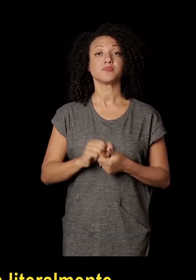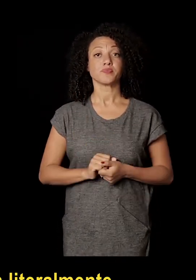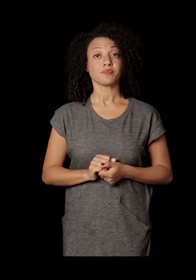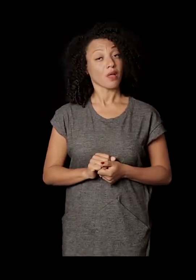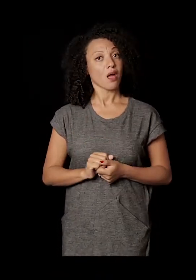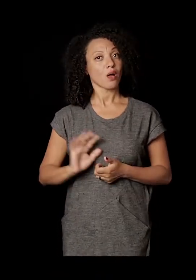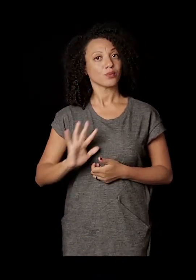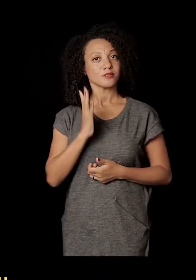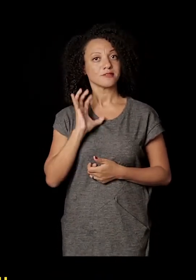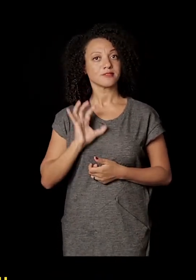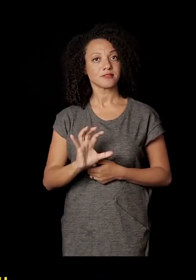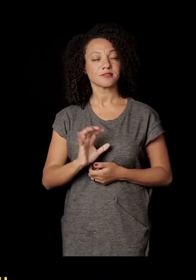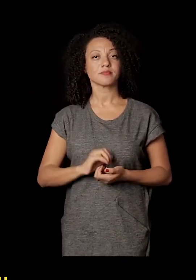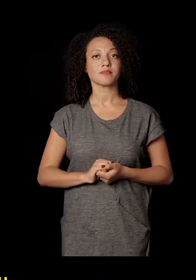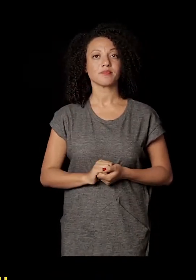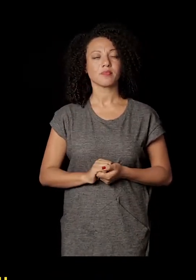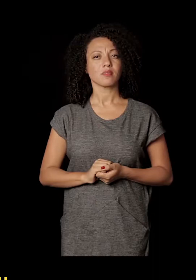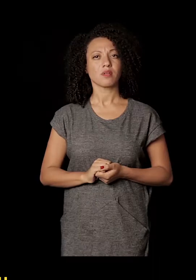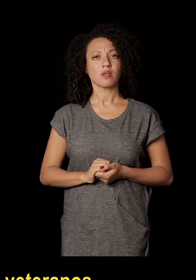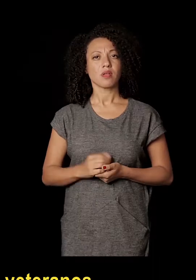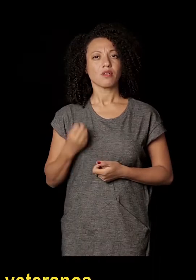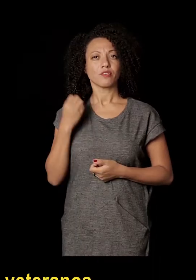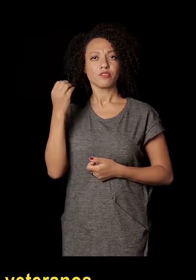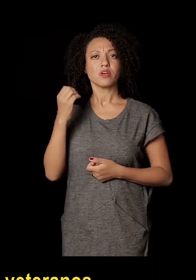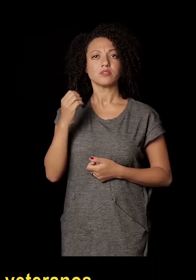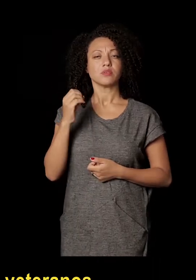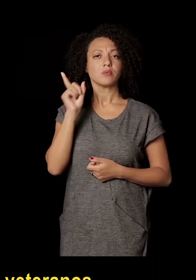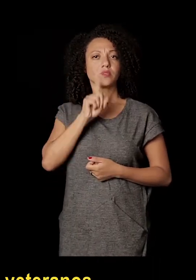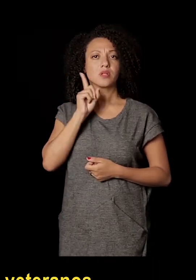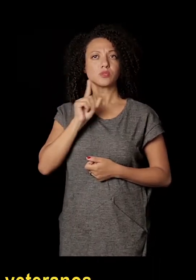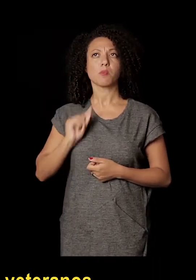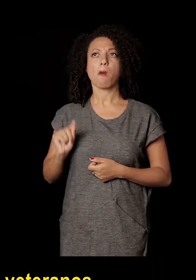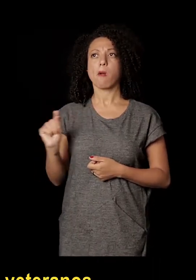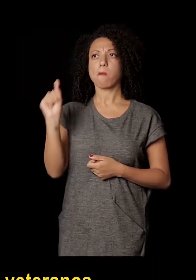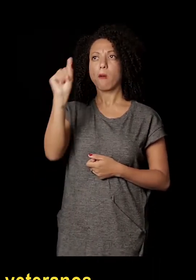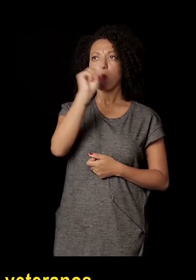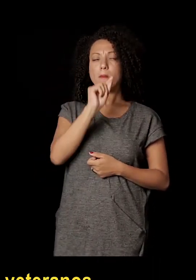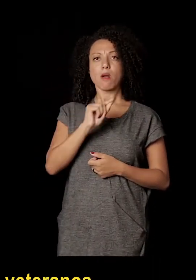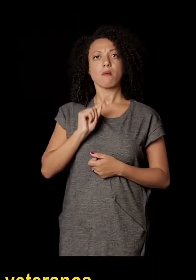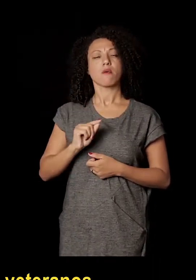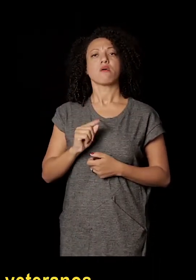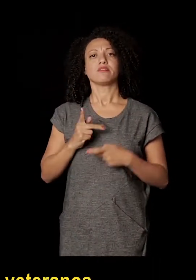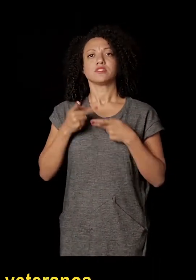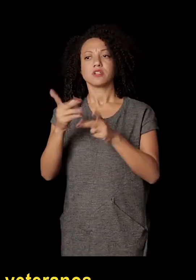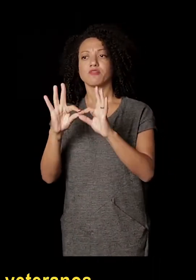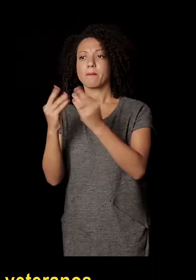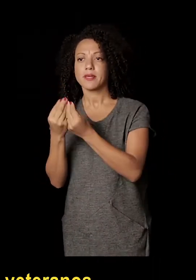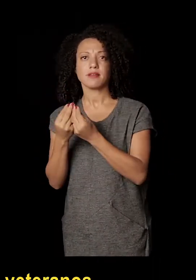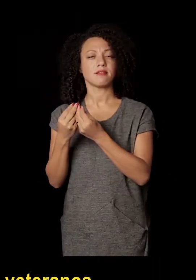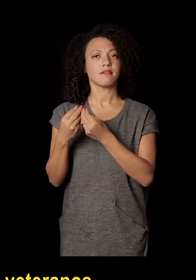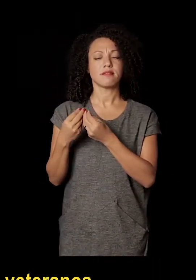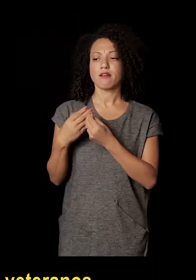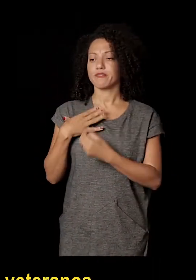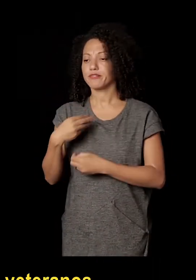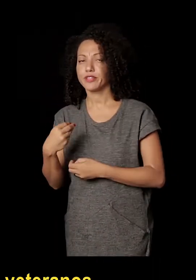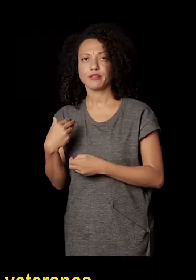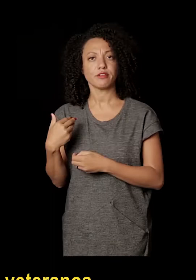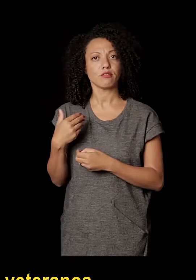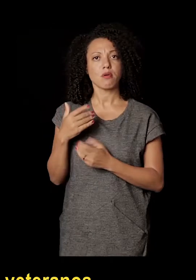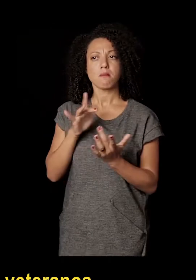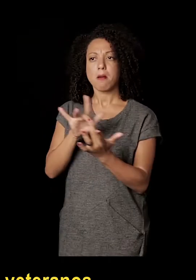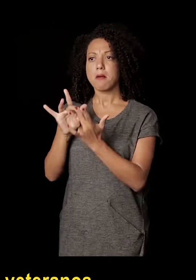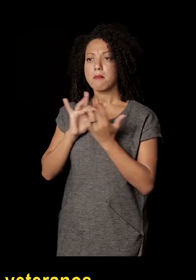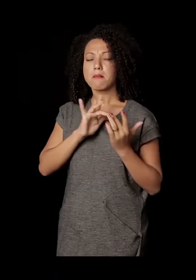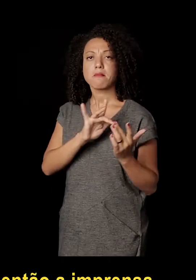6 months. Which is what happened. I went all over the United States visiting veterans and their families and